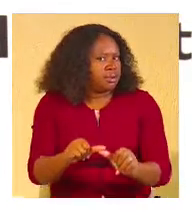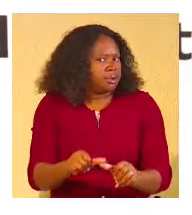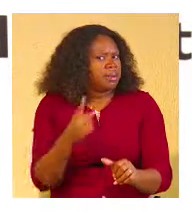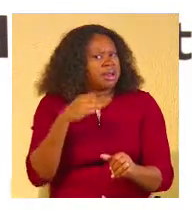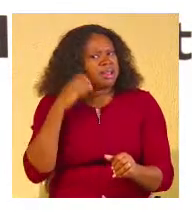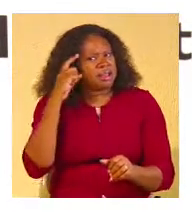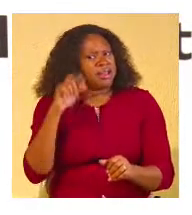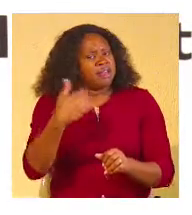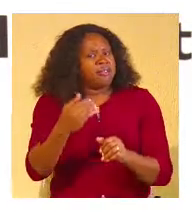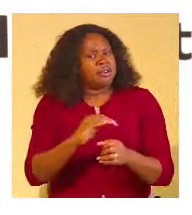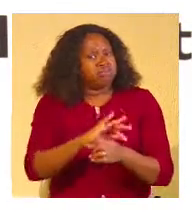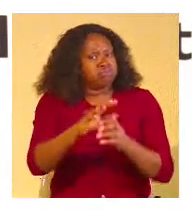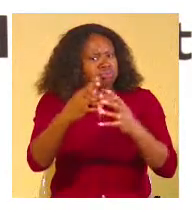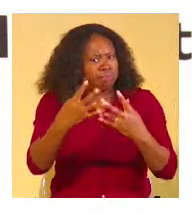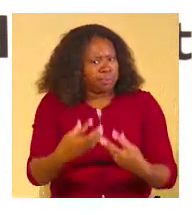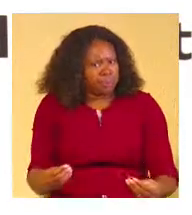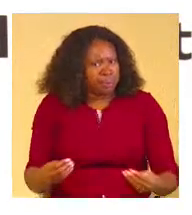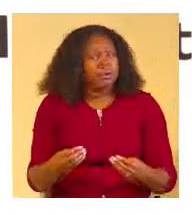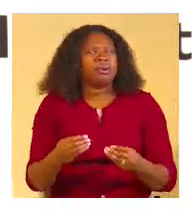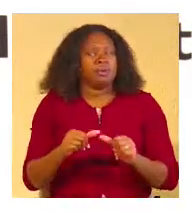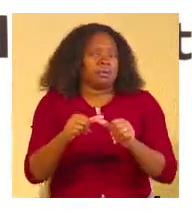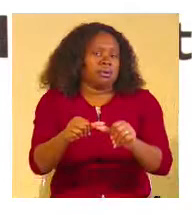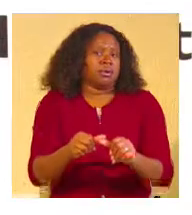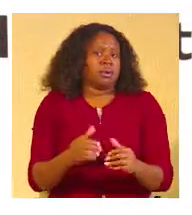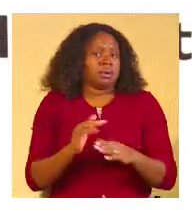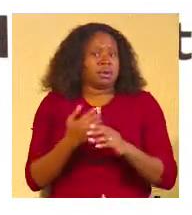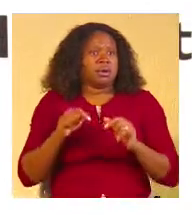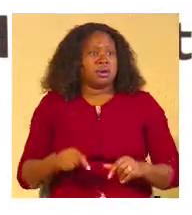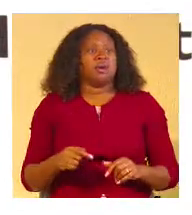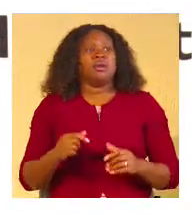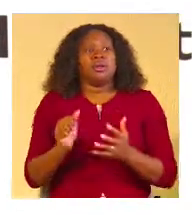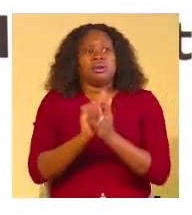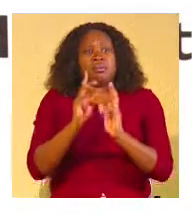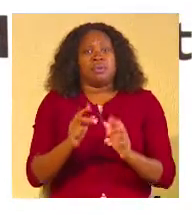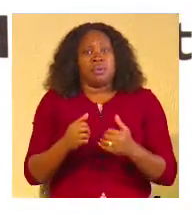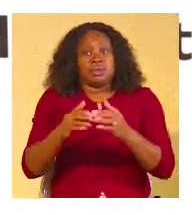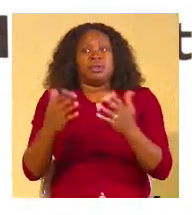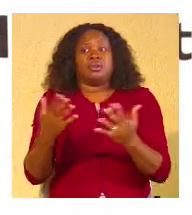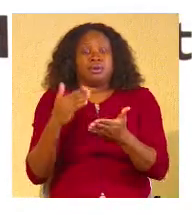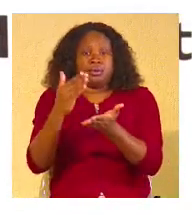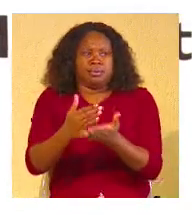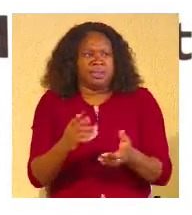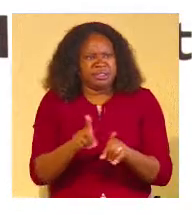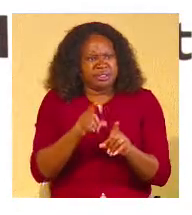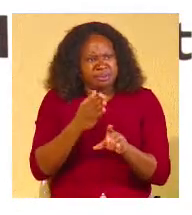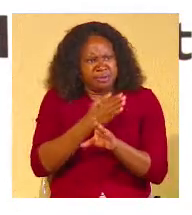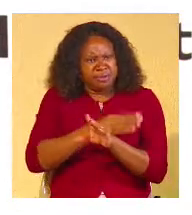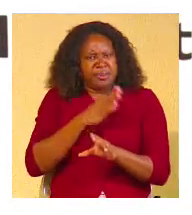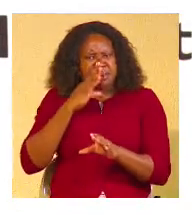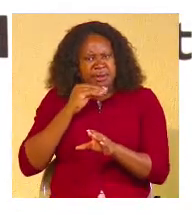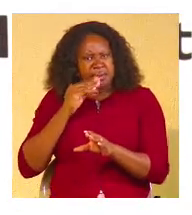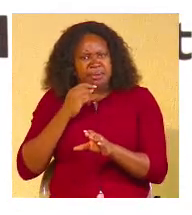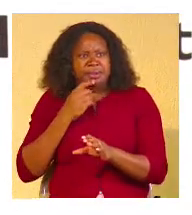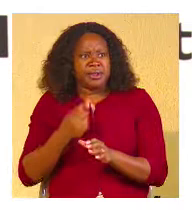you know now the athletes have to start picking up where they left. And as I mentioned in my earlier